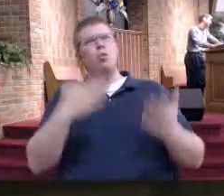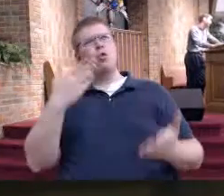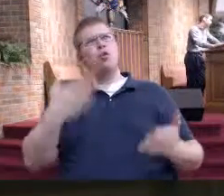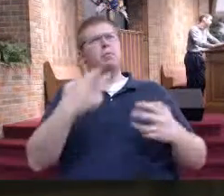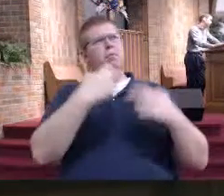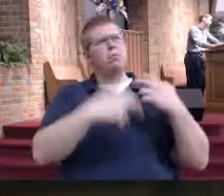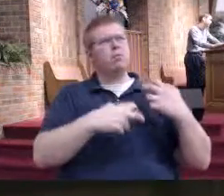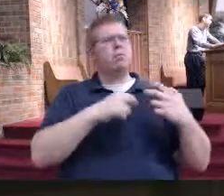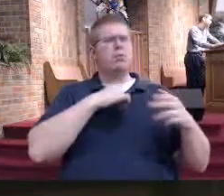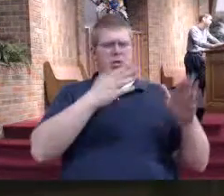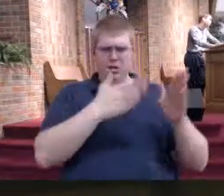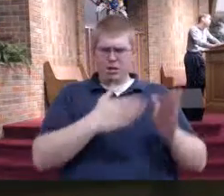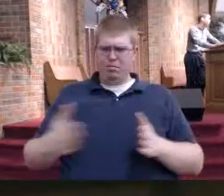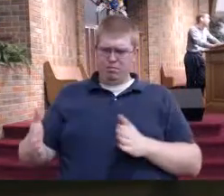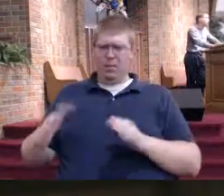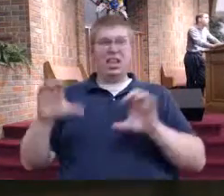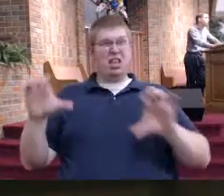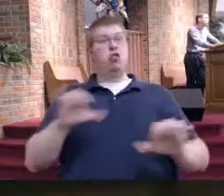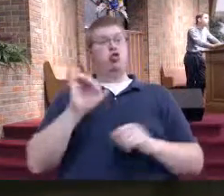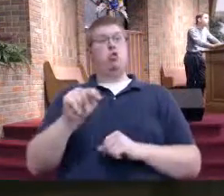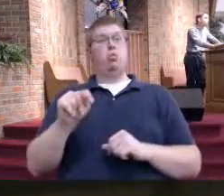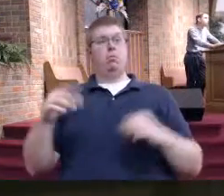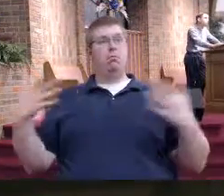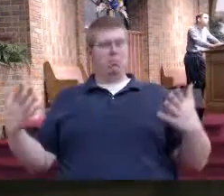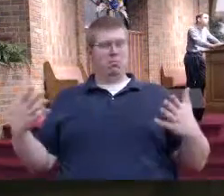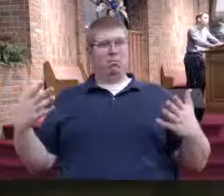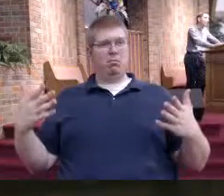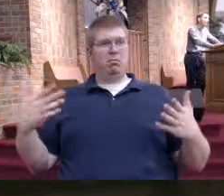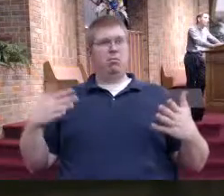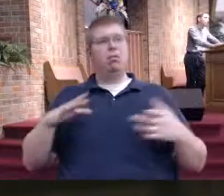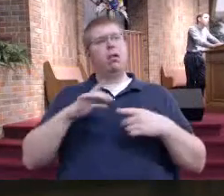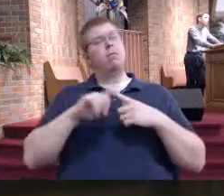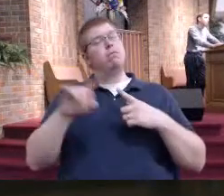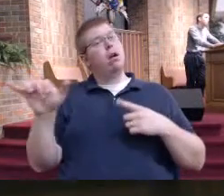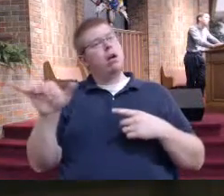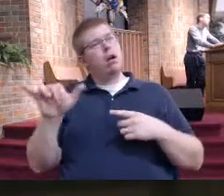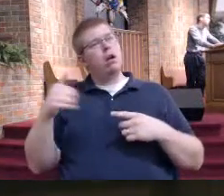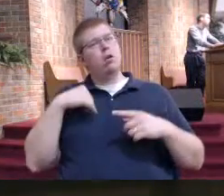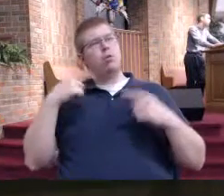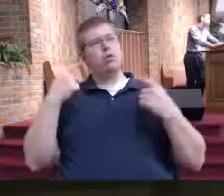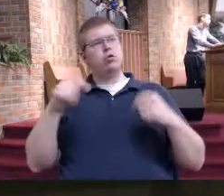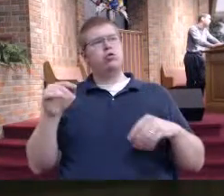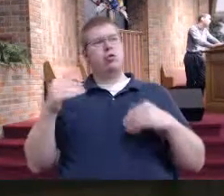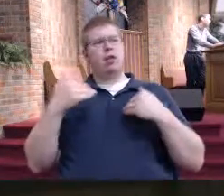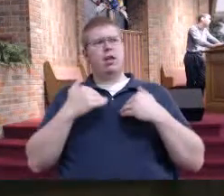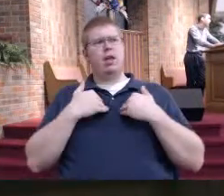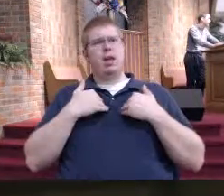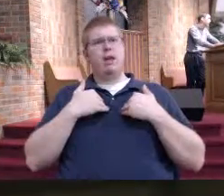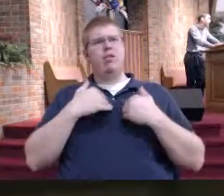that plan. But what we also do is we try to have what's known as a milestone